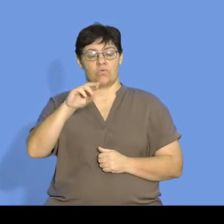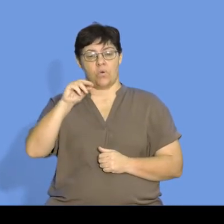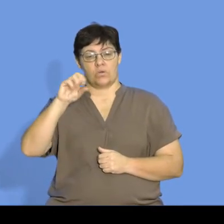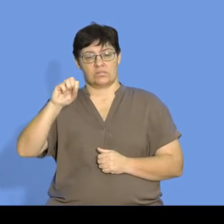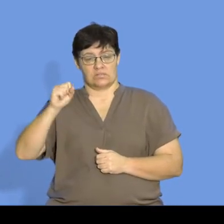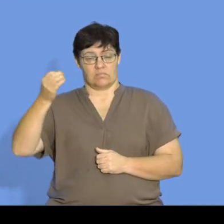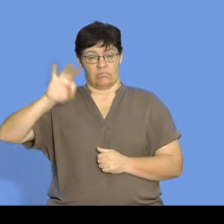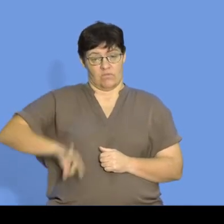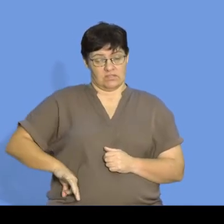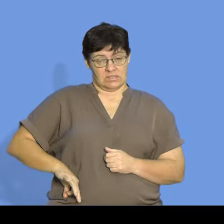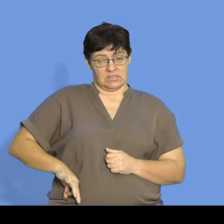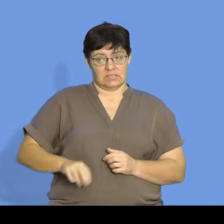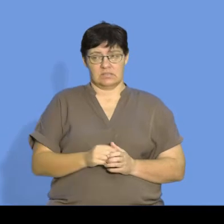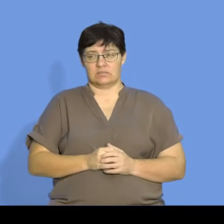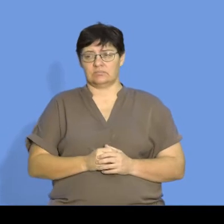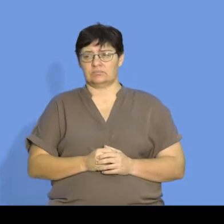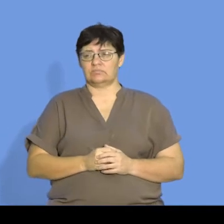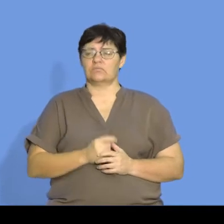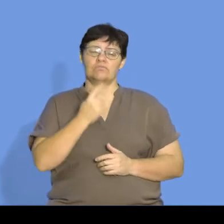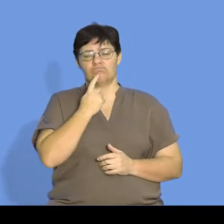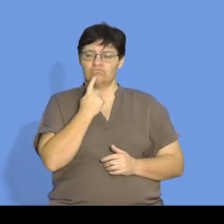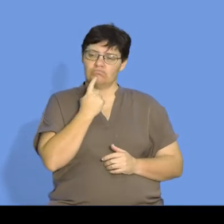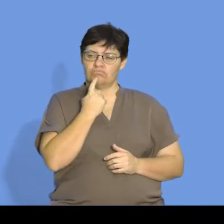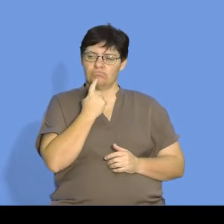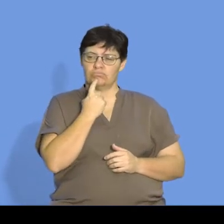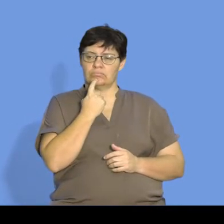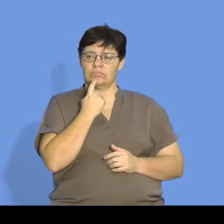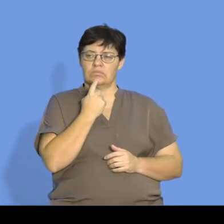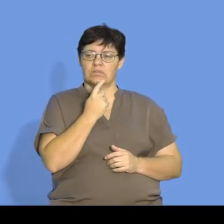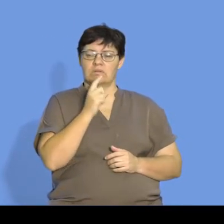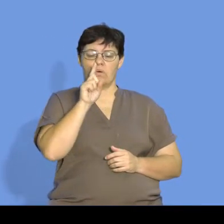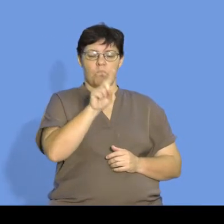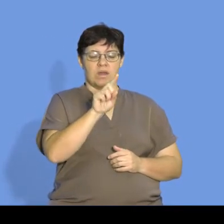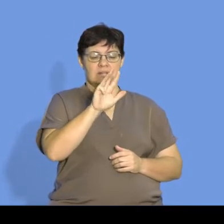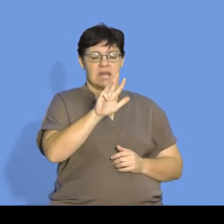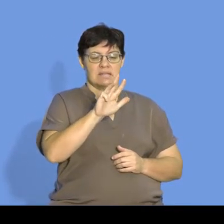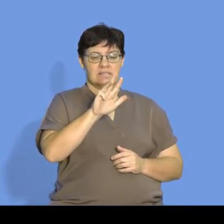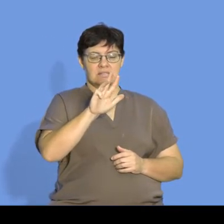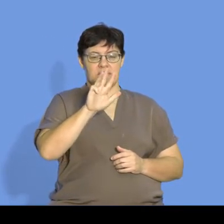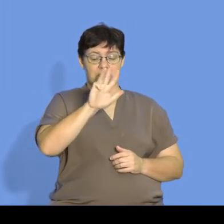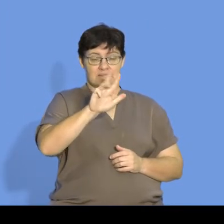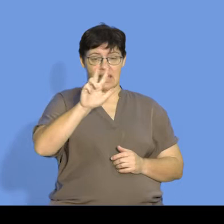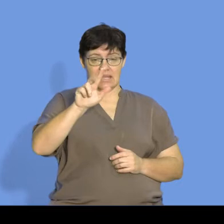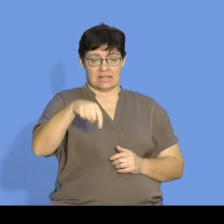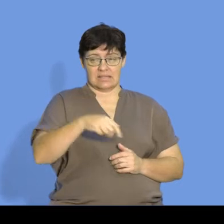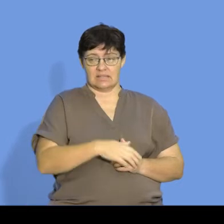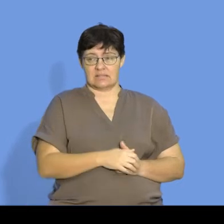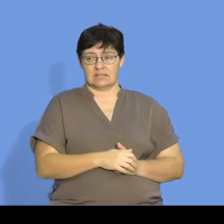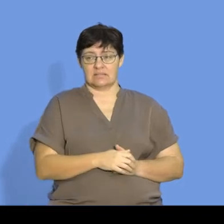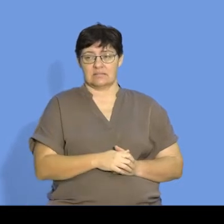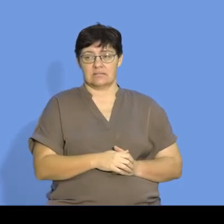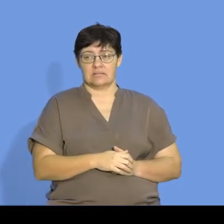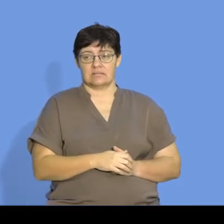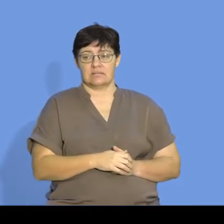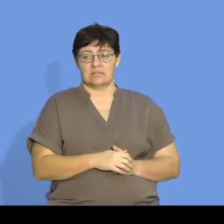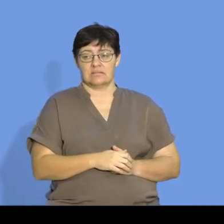profit would be, let's do this one here. It is 198,000. So let's take